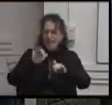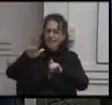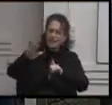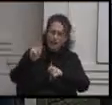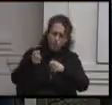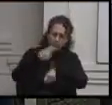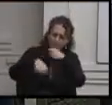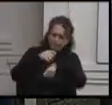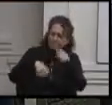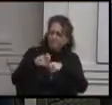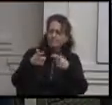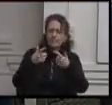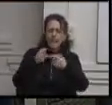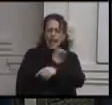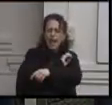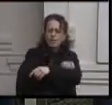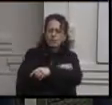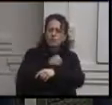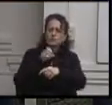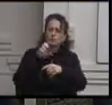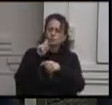there.